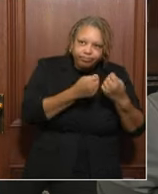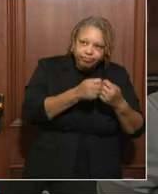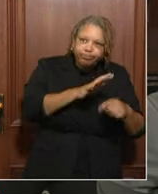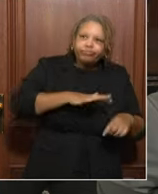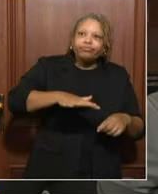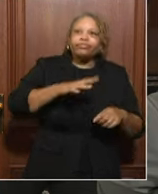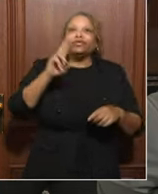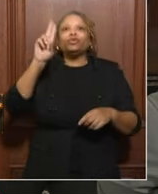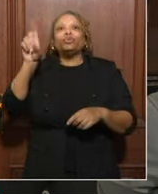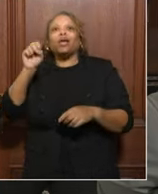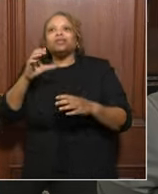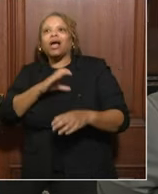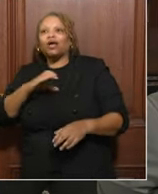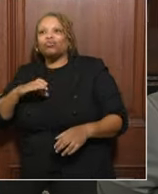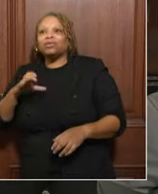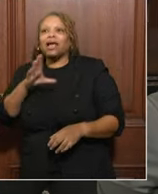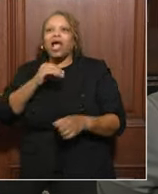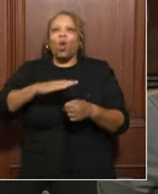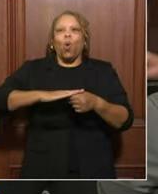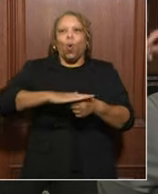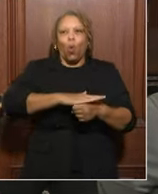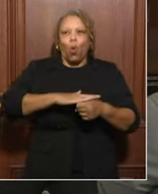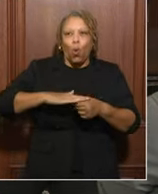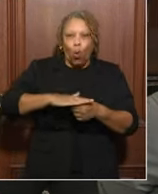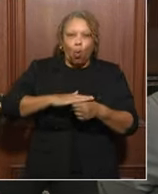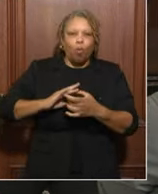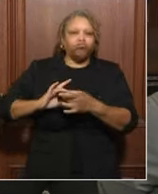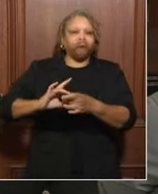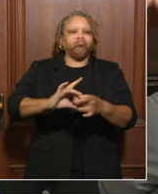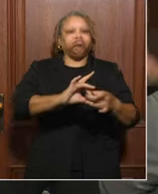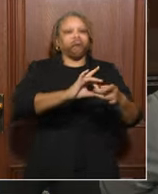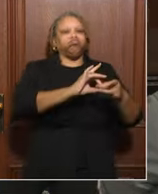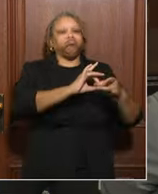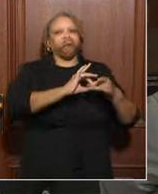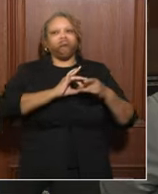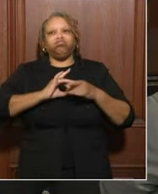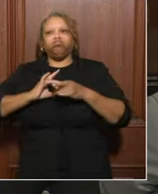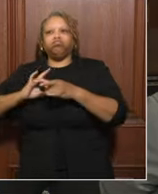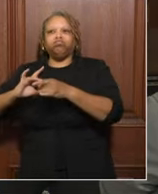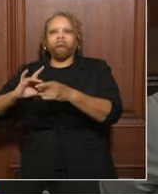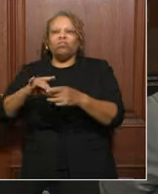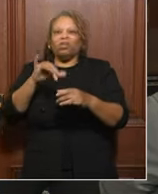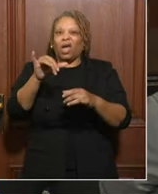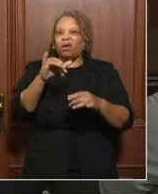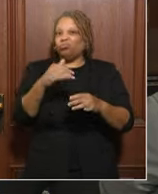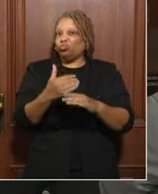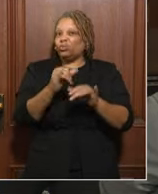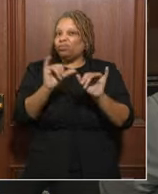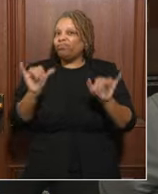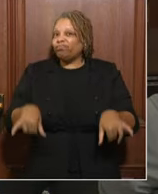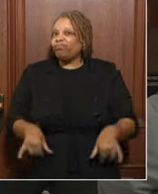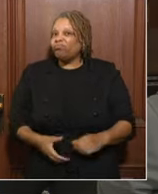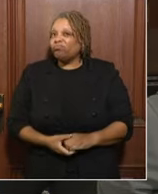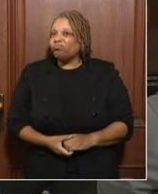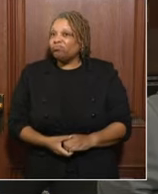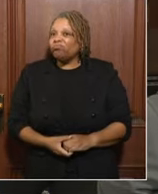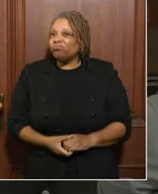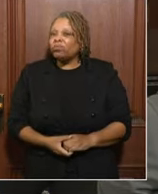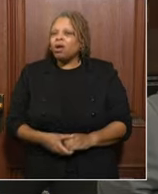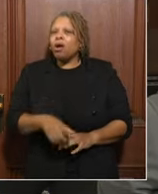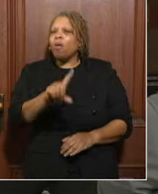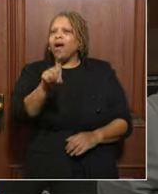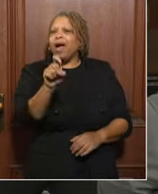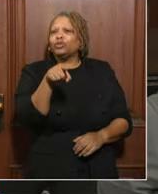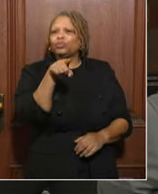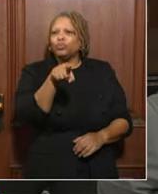the structure we're working within. Yes. Mayor Bowser, have you made a request for the National Guard yet for any